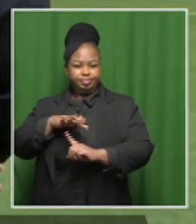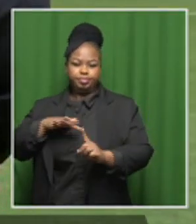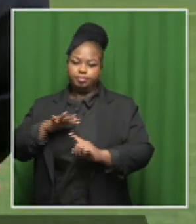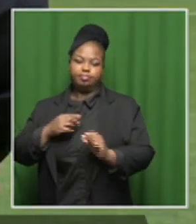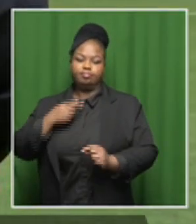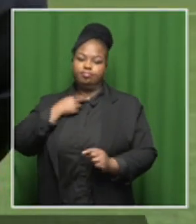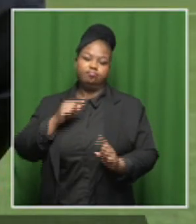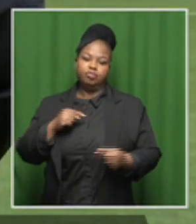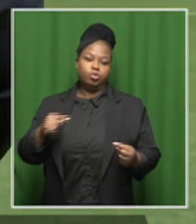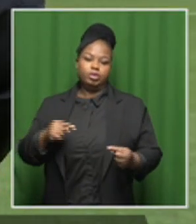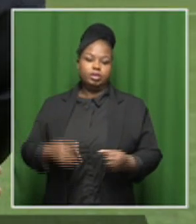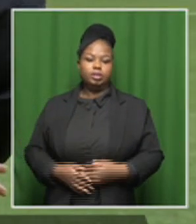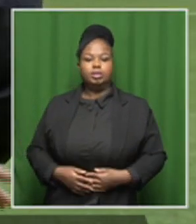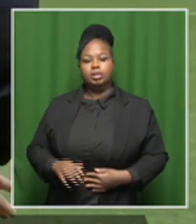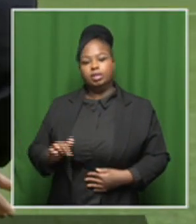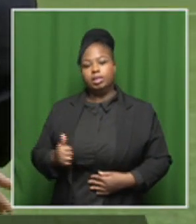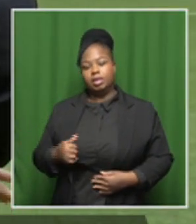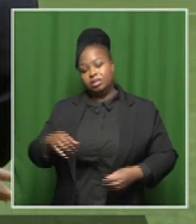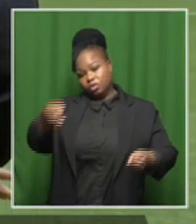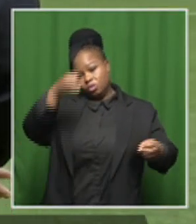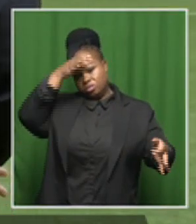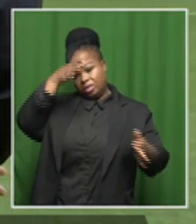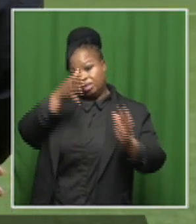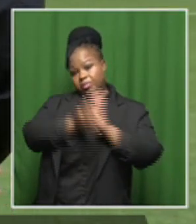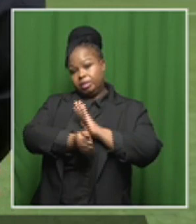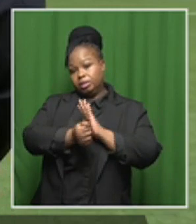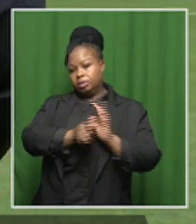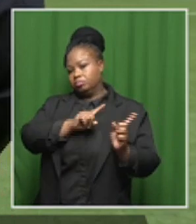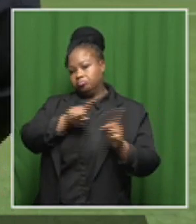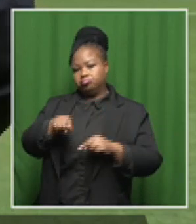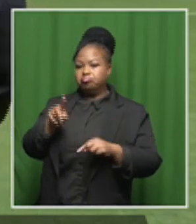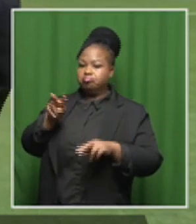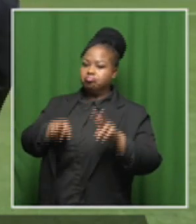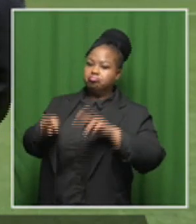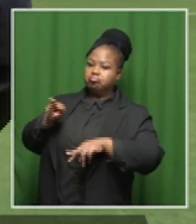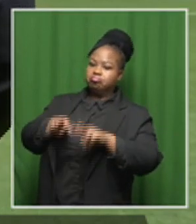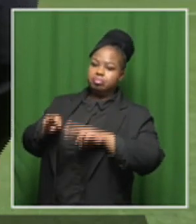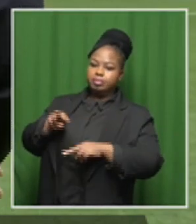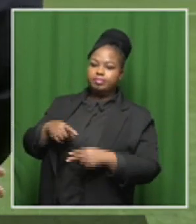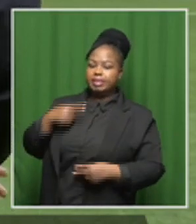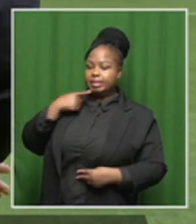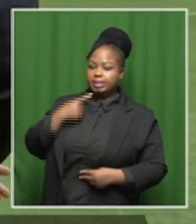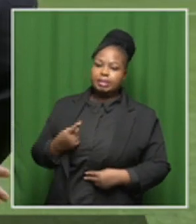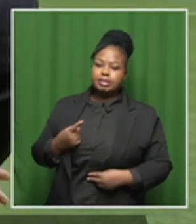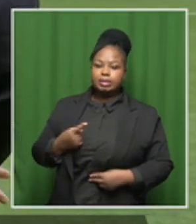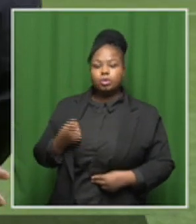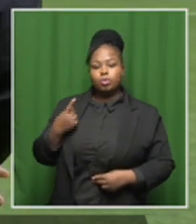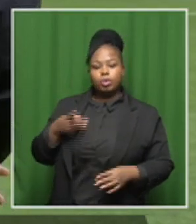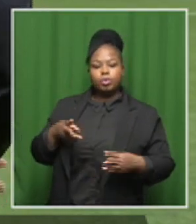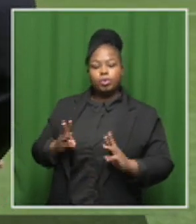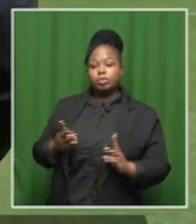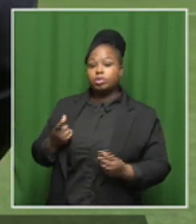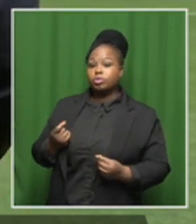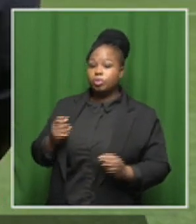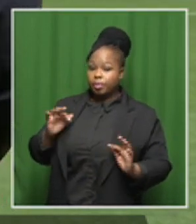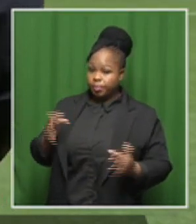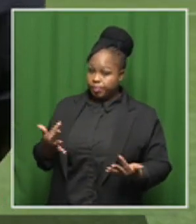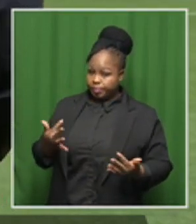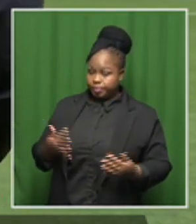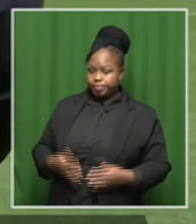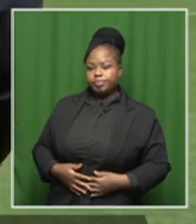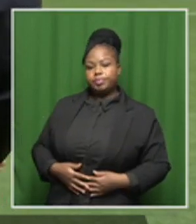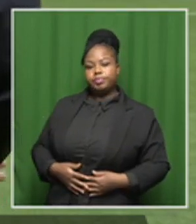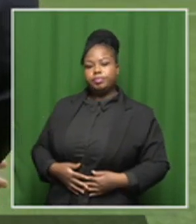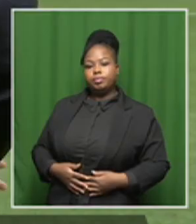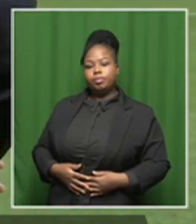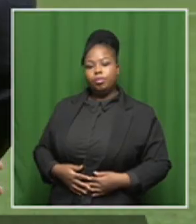got experts to assess, and they said to us the only way to go is to